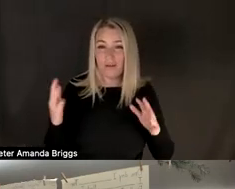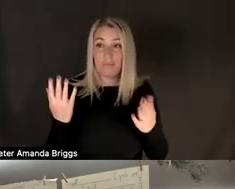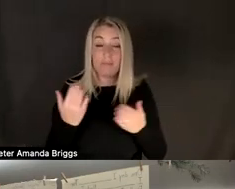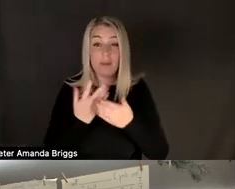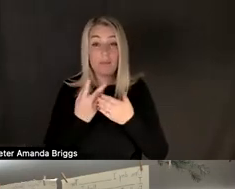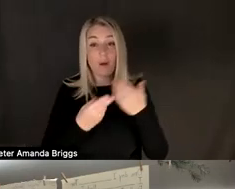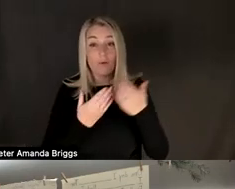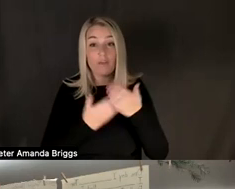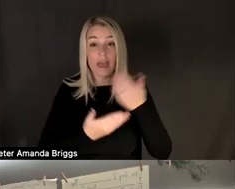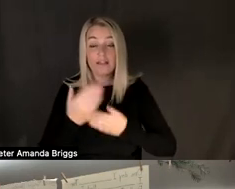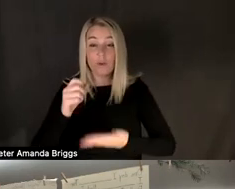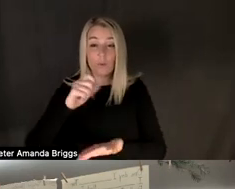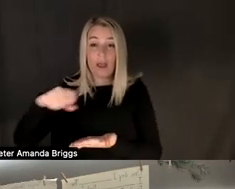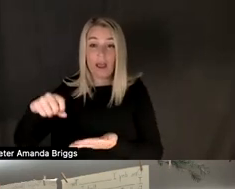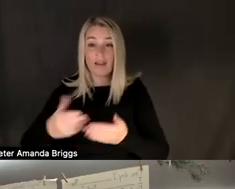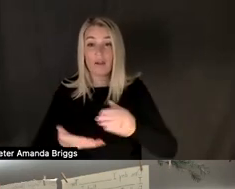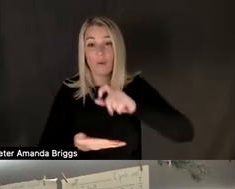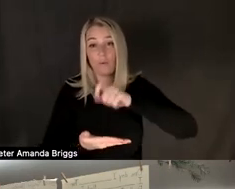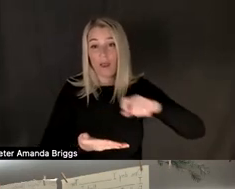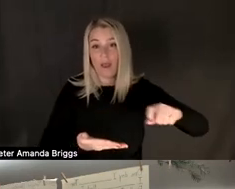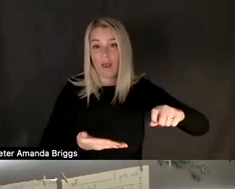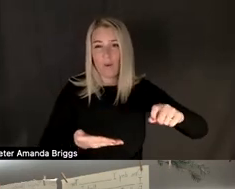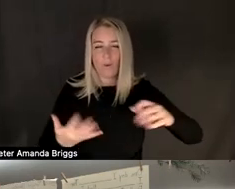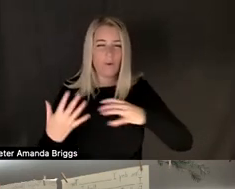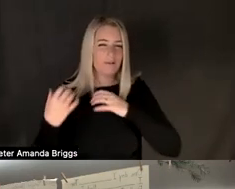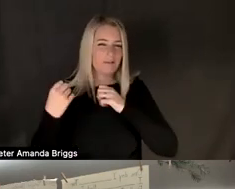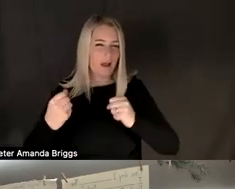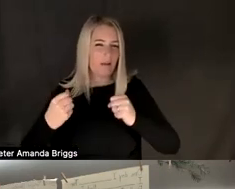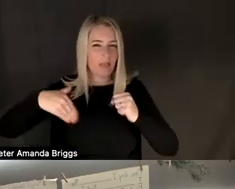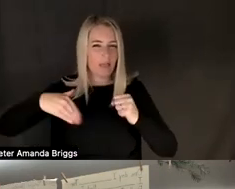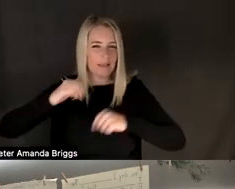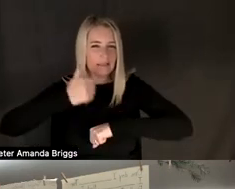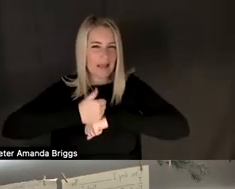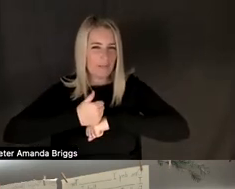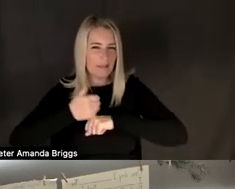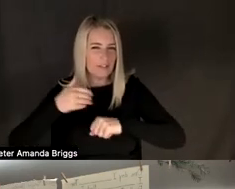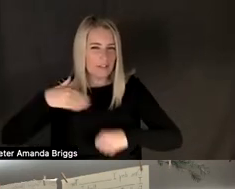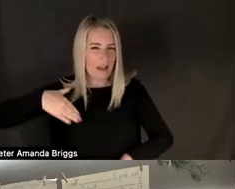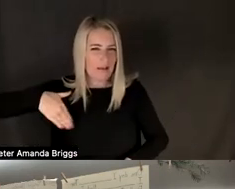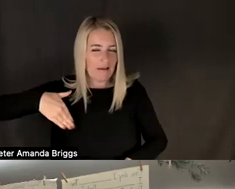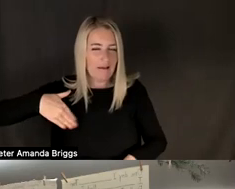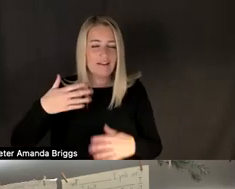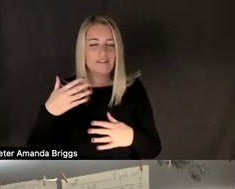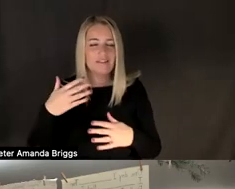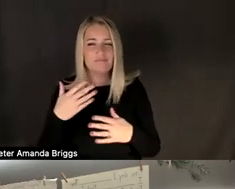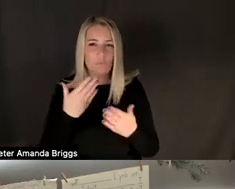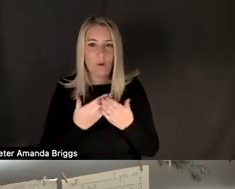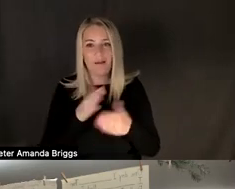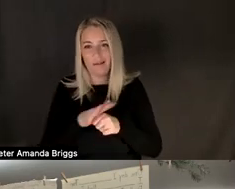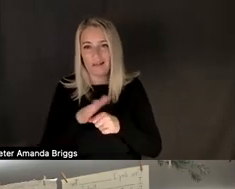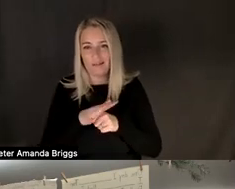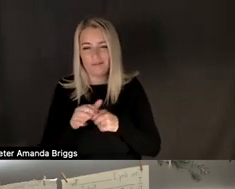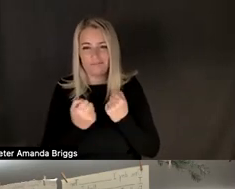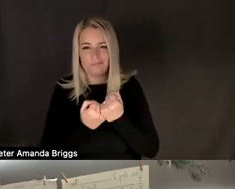hasn't really, the dominance hasn't been established well enough to support the reading process. So when we